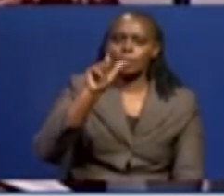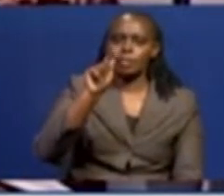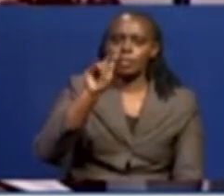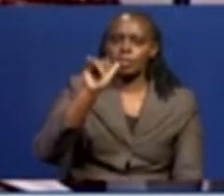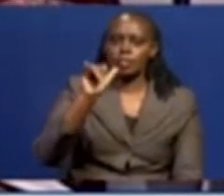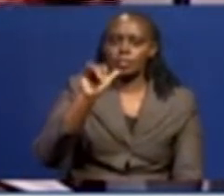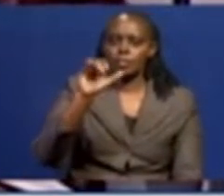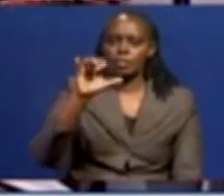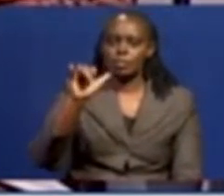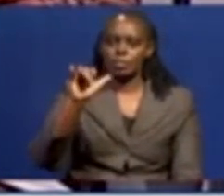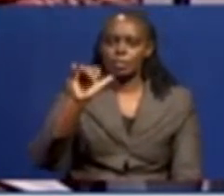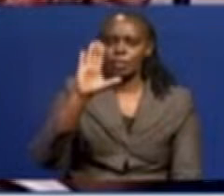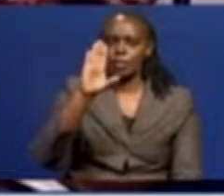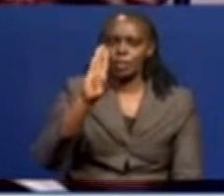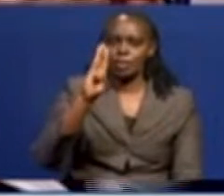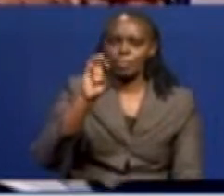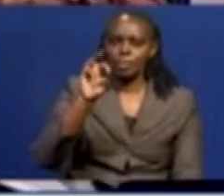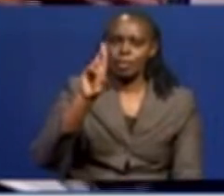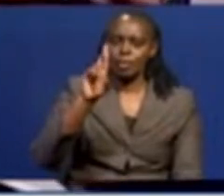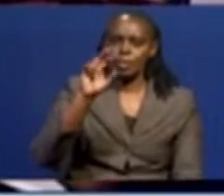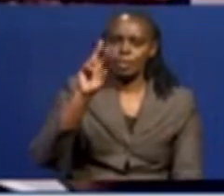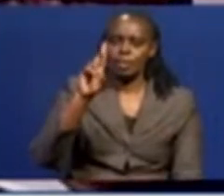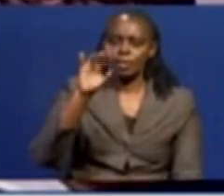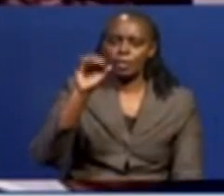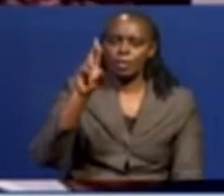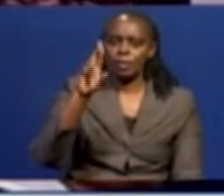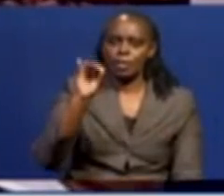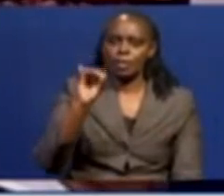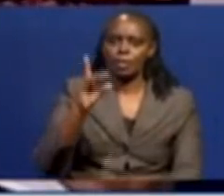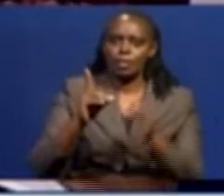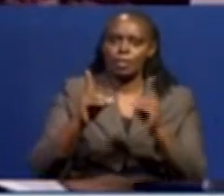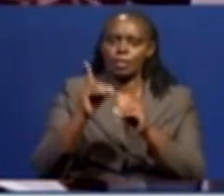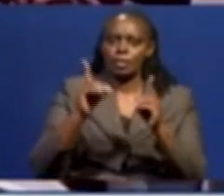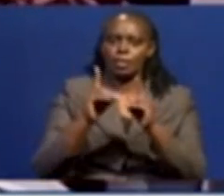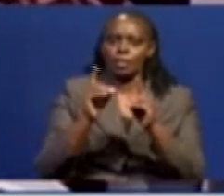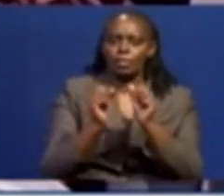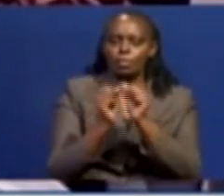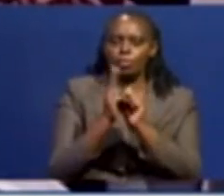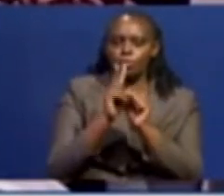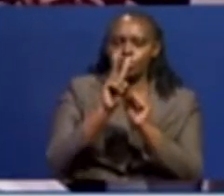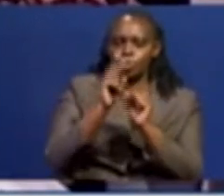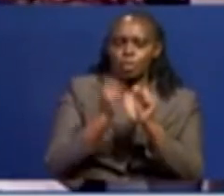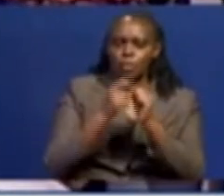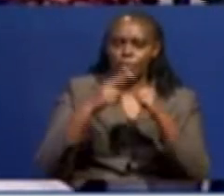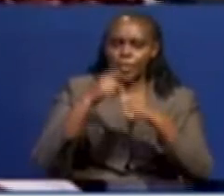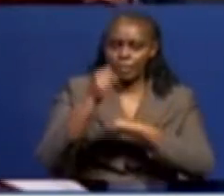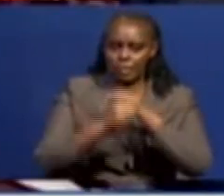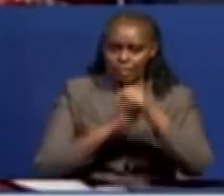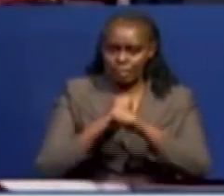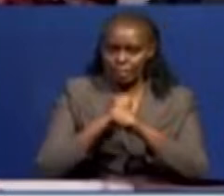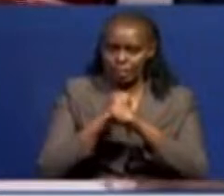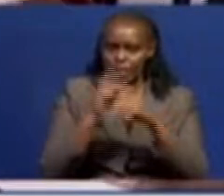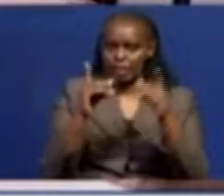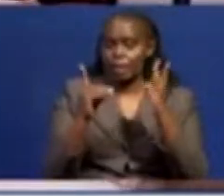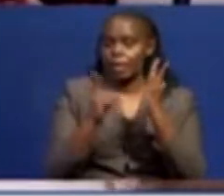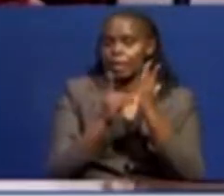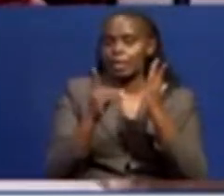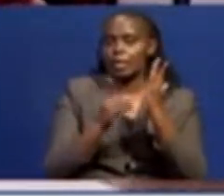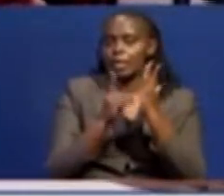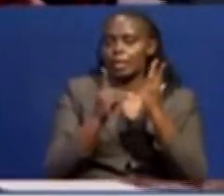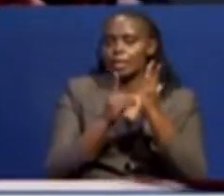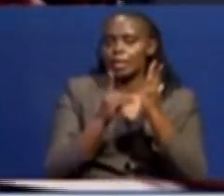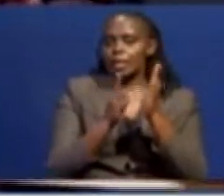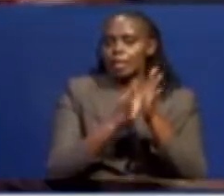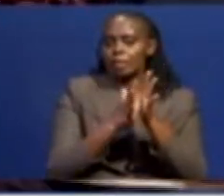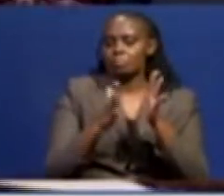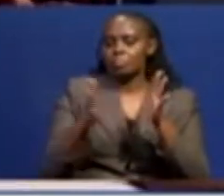Biriri. When is it dated? It is dated 13th November 2017.